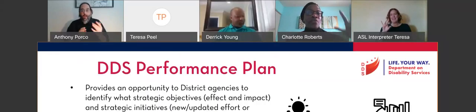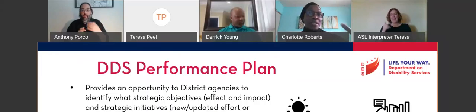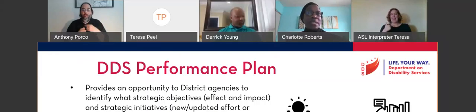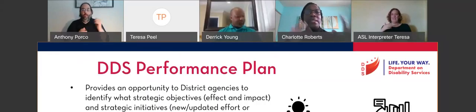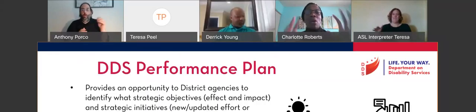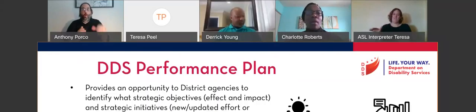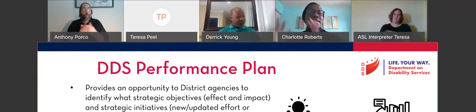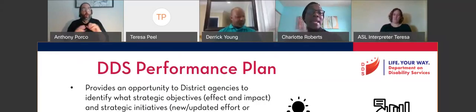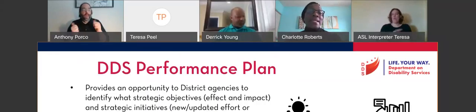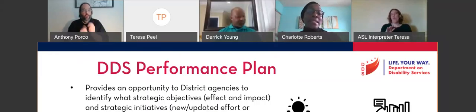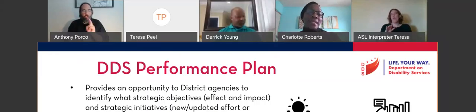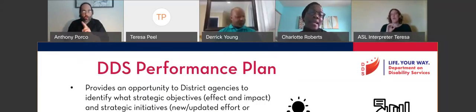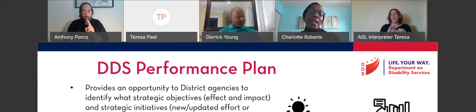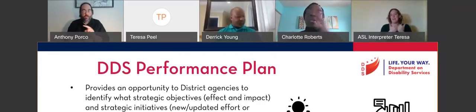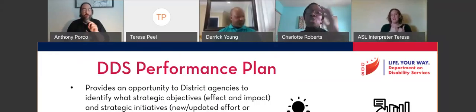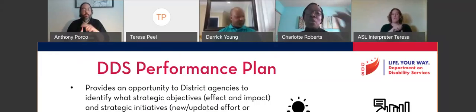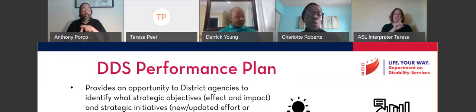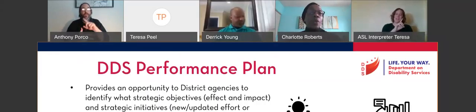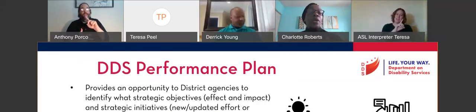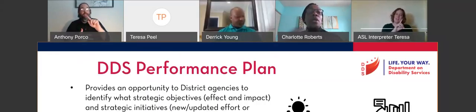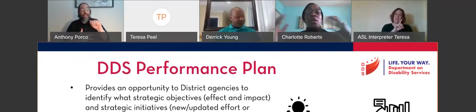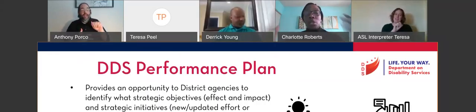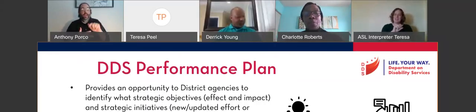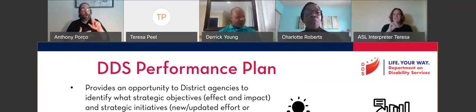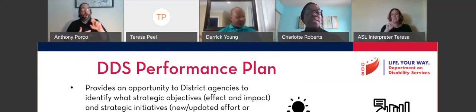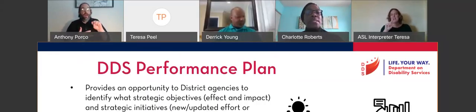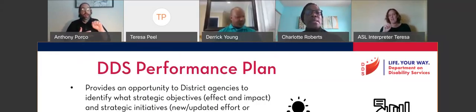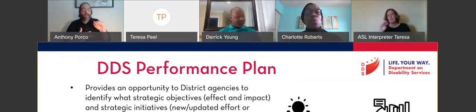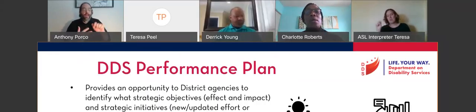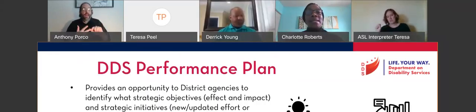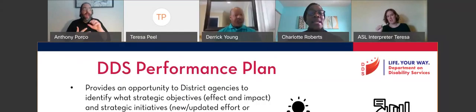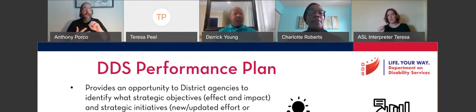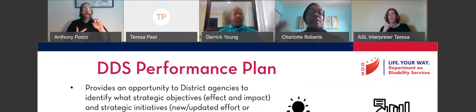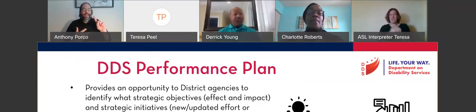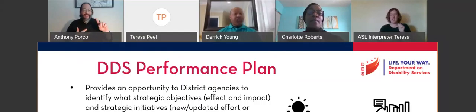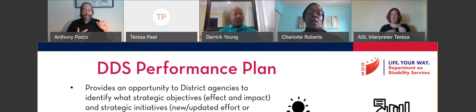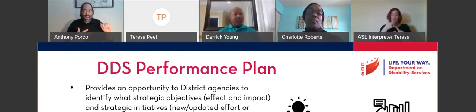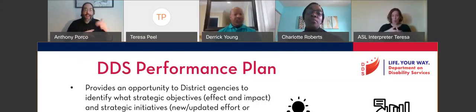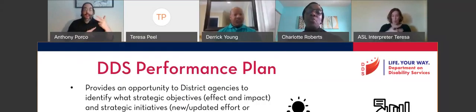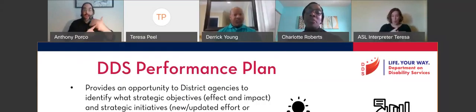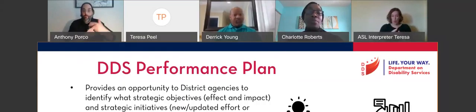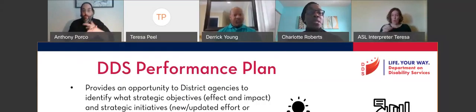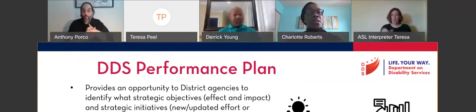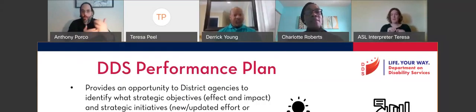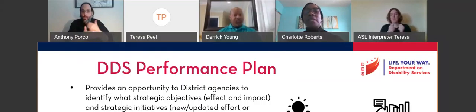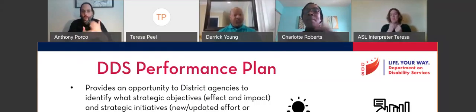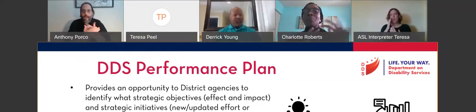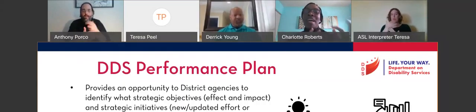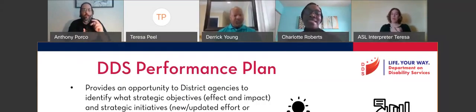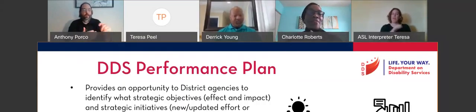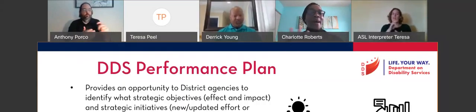So that's for DDD, RSA, and DDA. So each quarter, the performance team will collect data from unit